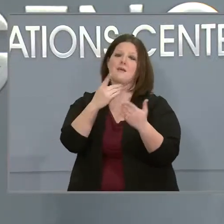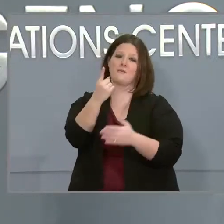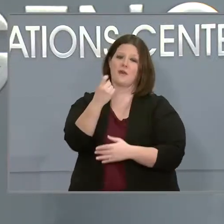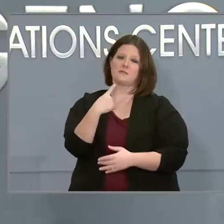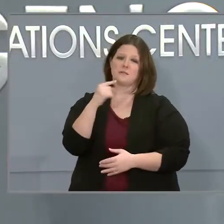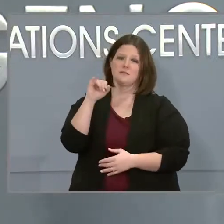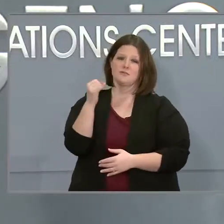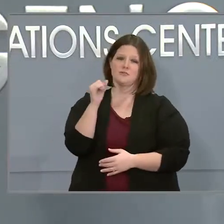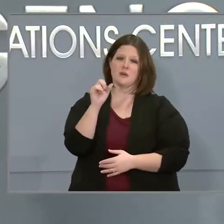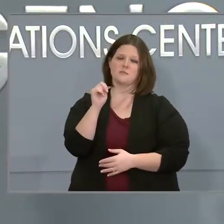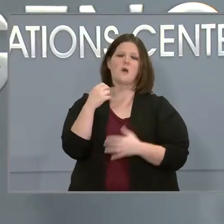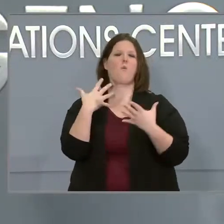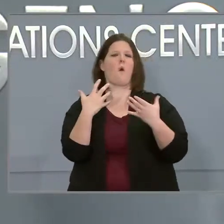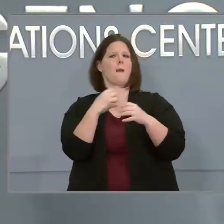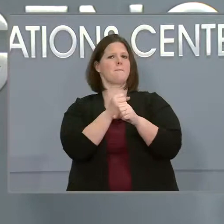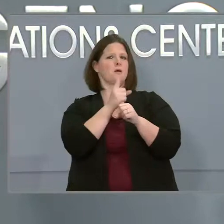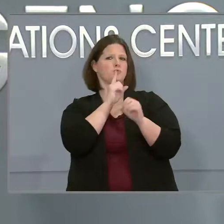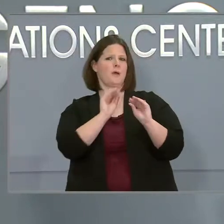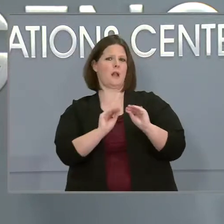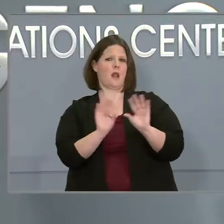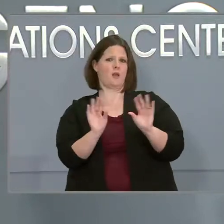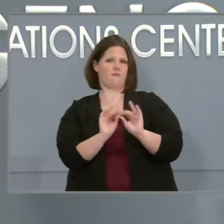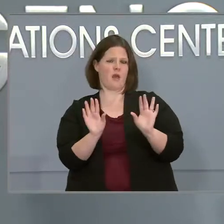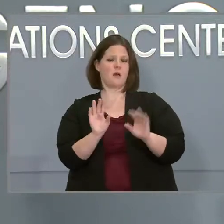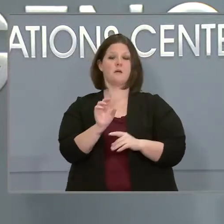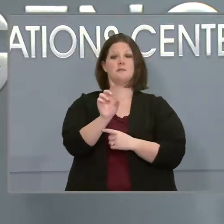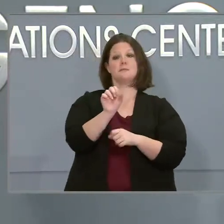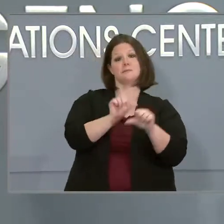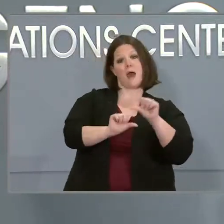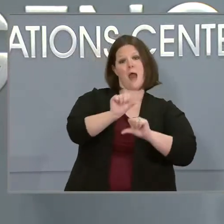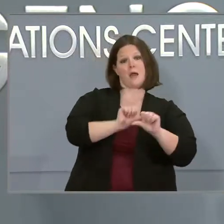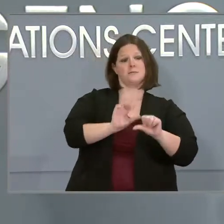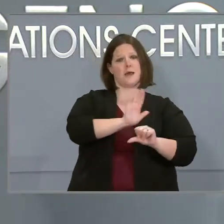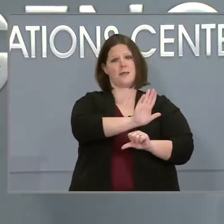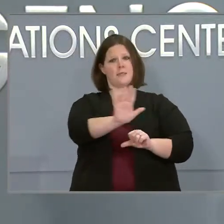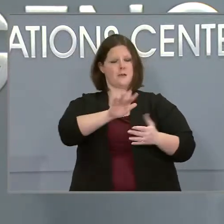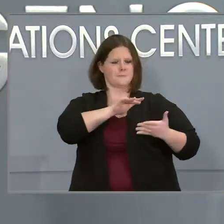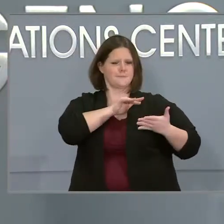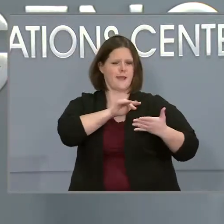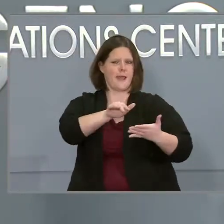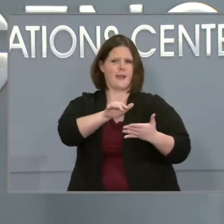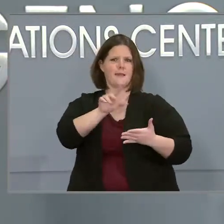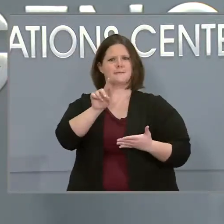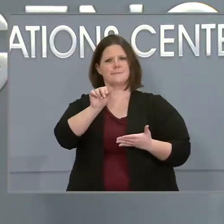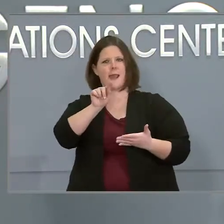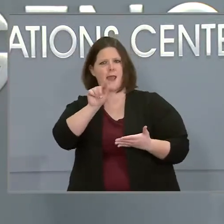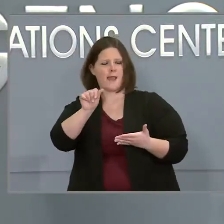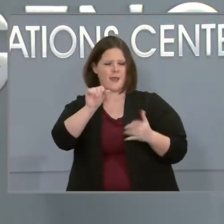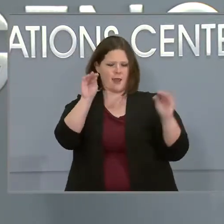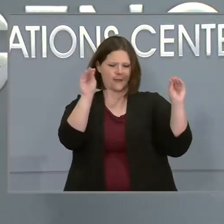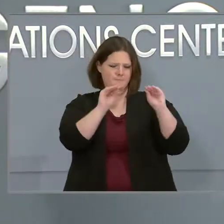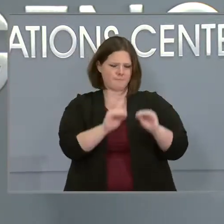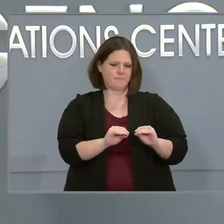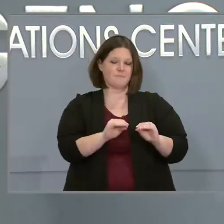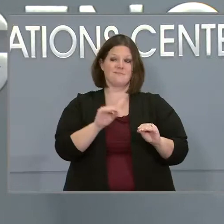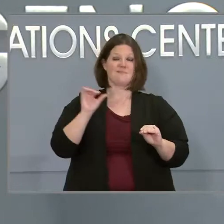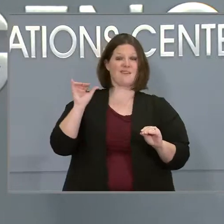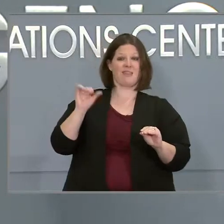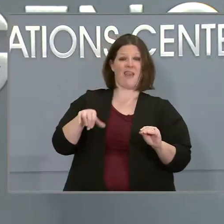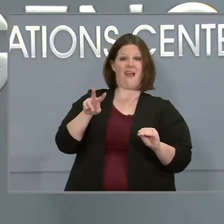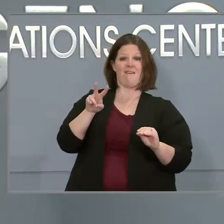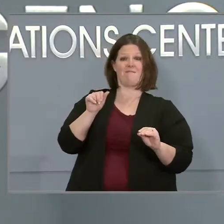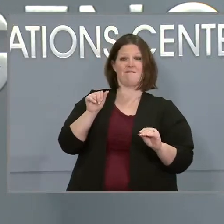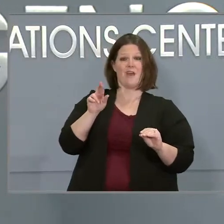I think as more and more scientific data is compiled, I think what we're seeing is that this variant likely didn't